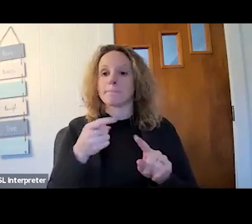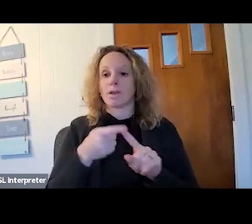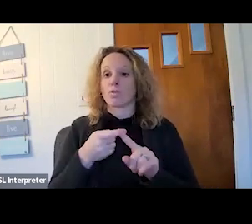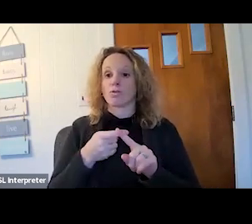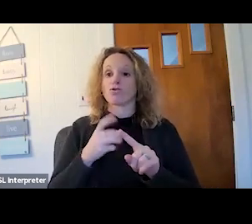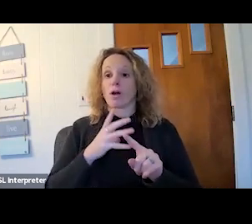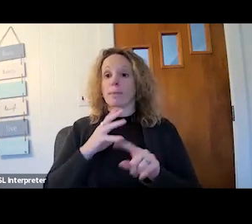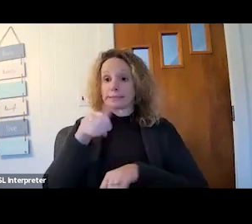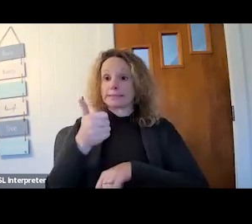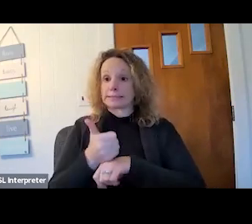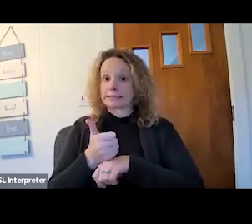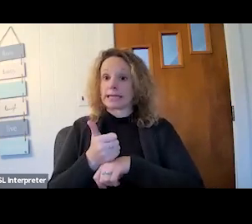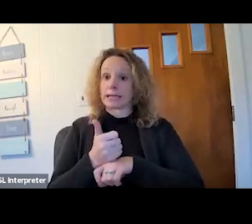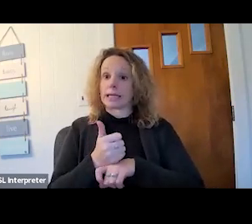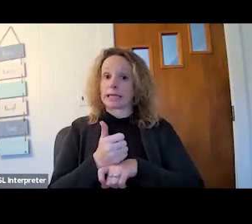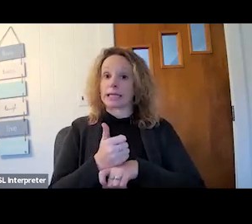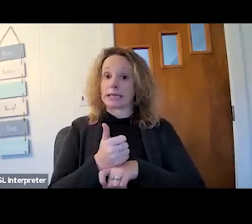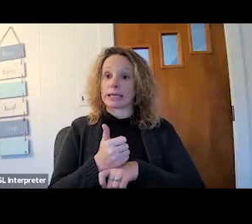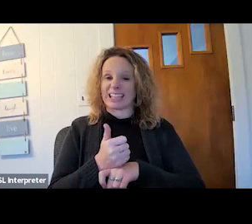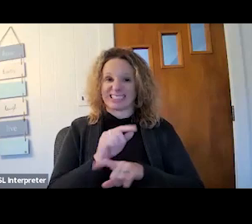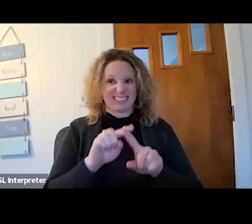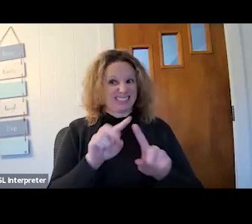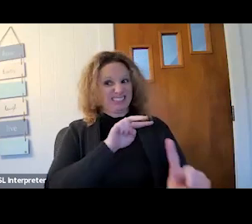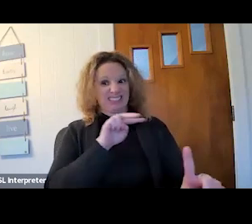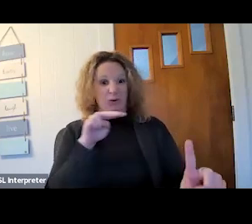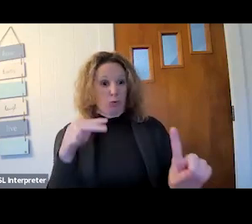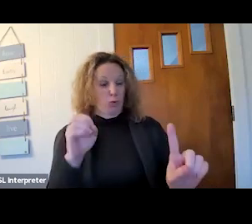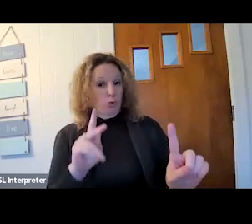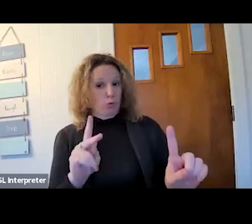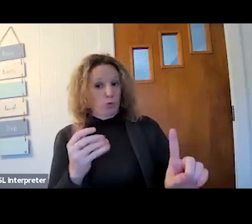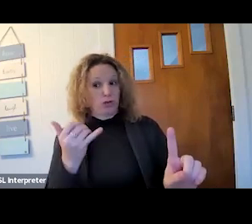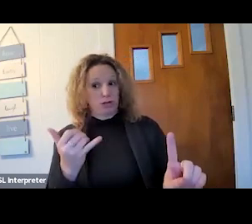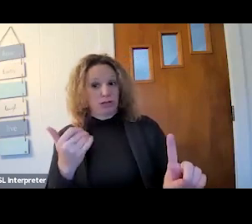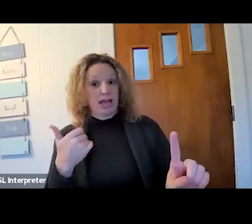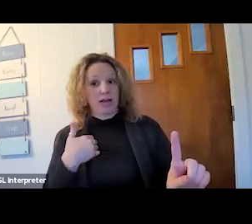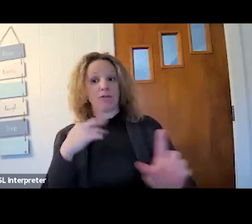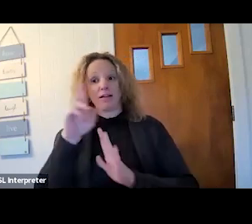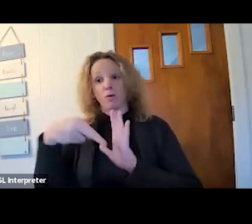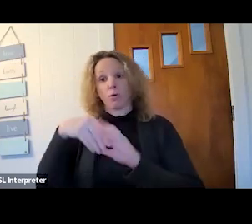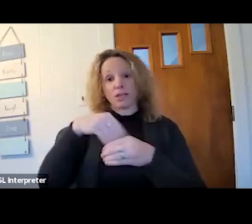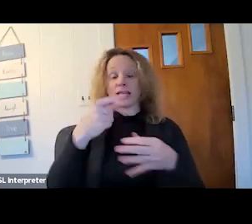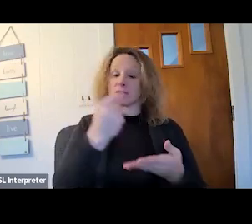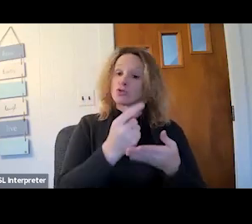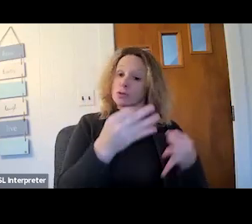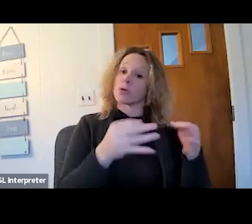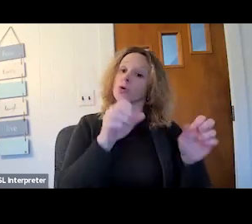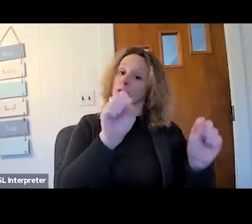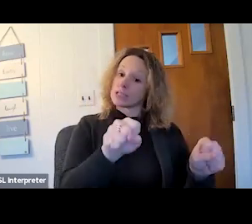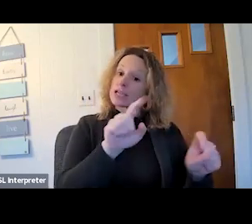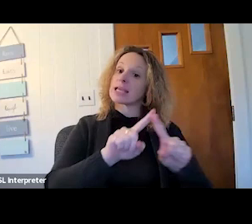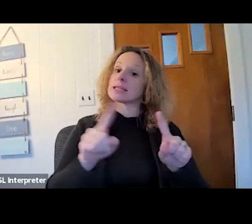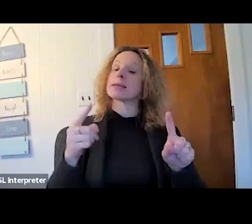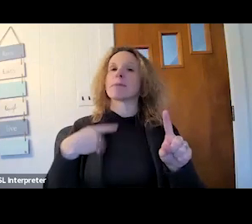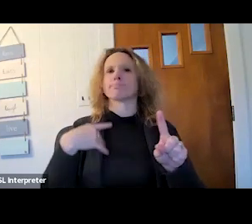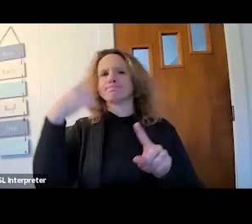formal setting, you're going to see things differently. So while we also have our roles within the treatment court, we